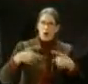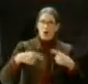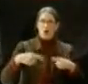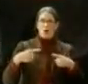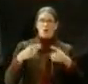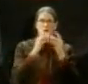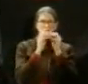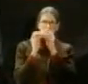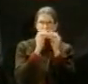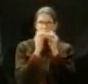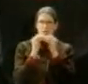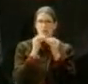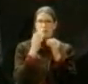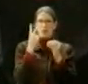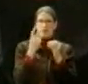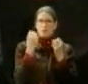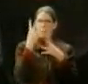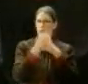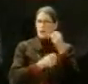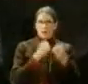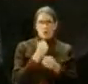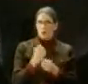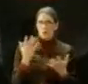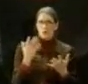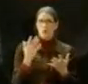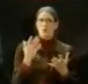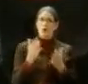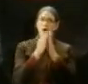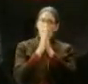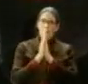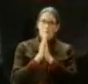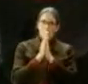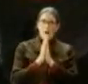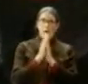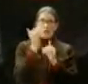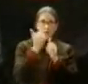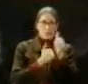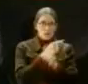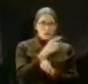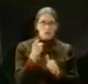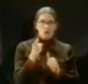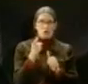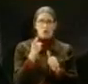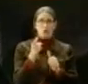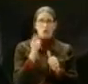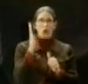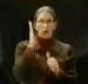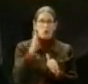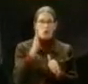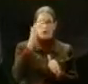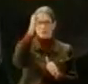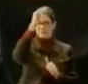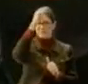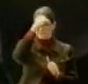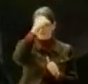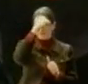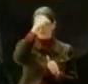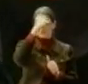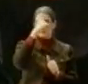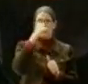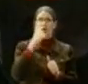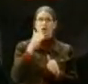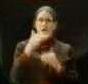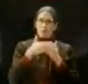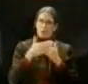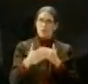deals that we've seen for years and years and years. And I pray that each of you takes that to heart and moves forward. Okay, we have